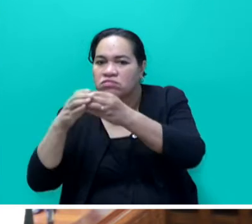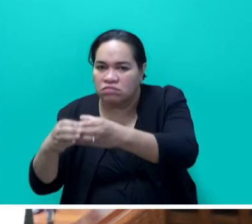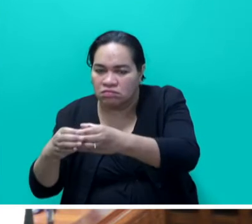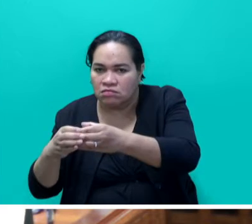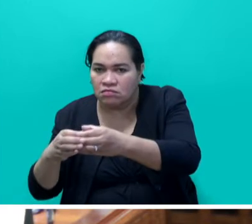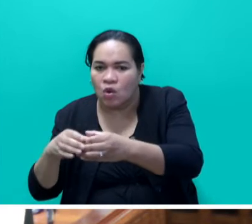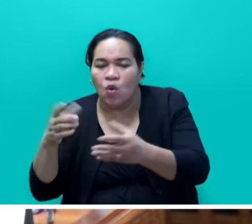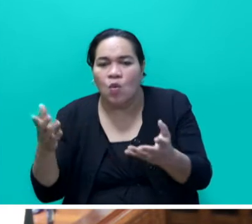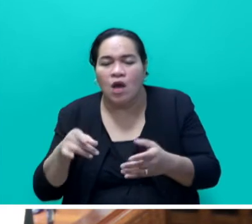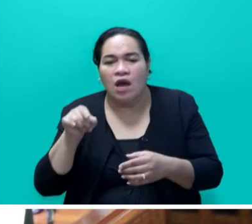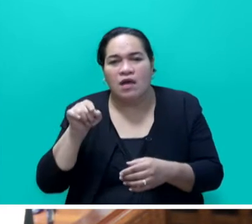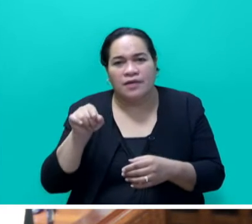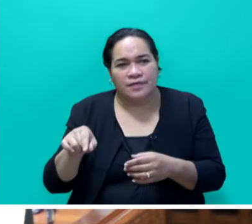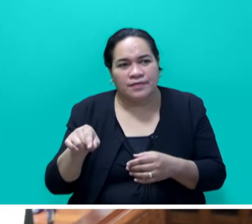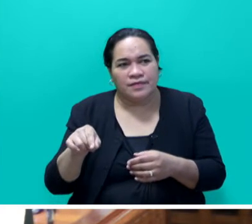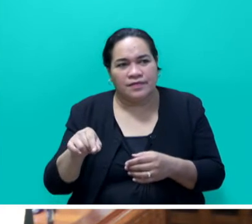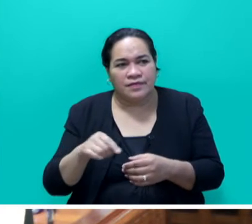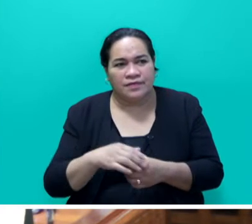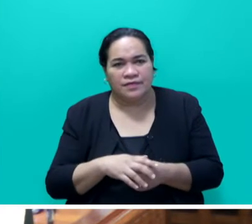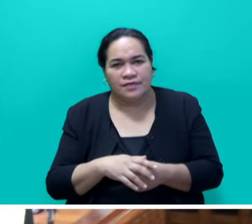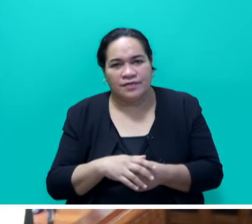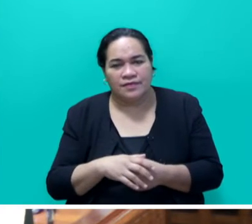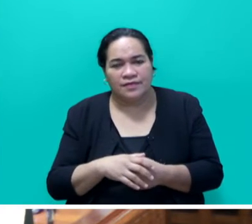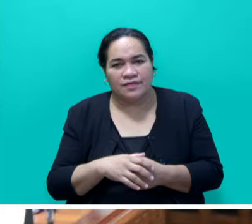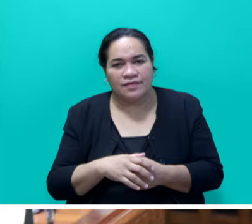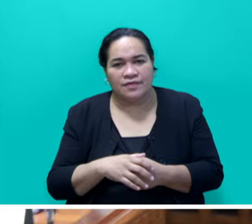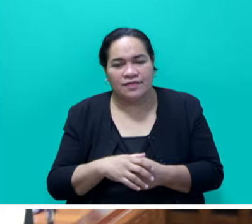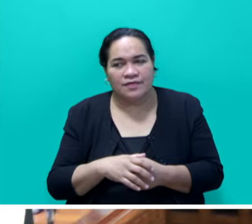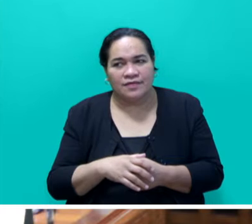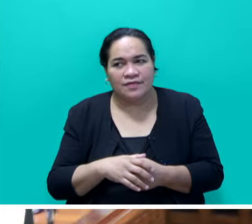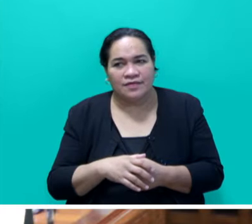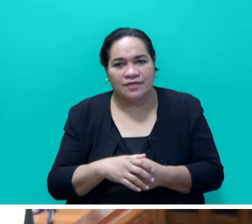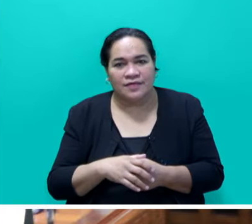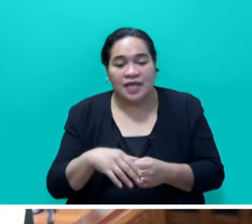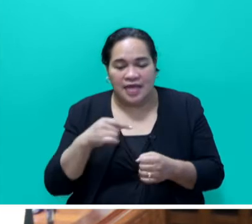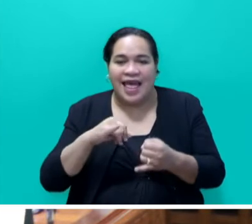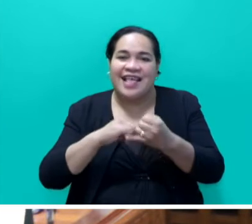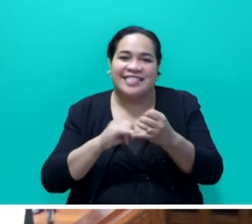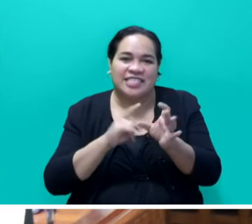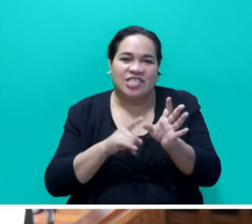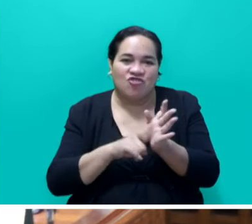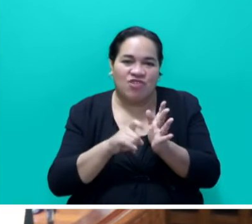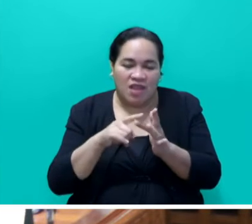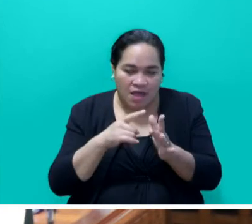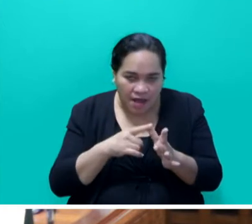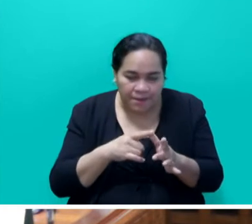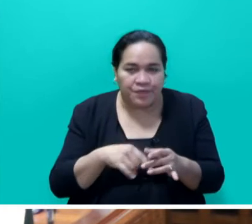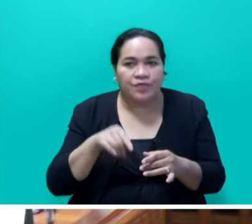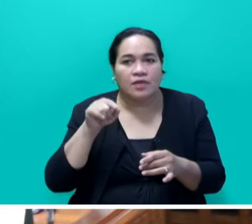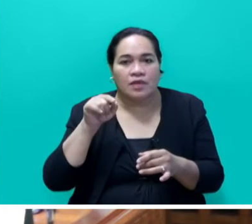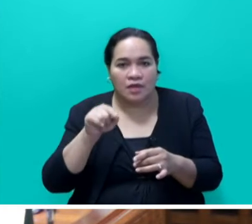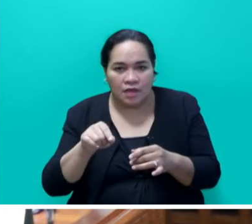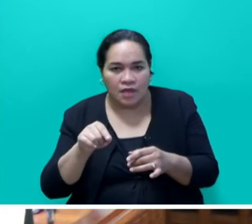Organization, UNSO, the mission which is spread across Syria, Israel, Lebanon, Egypt, and